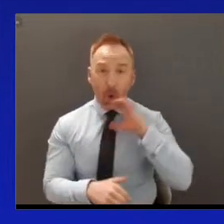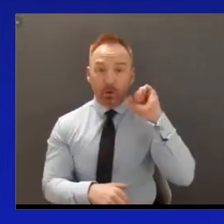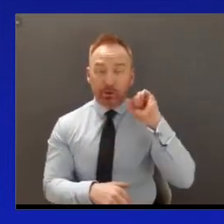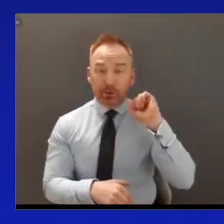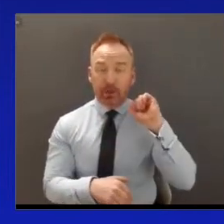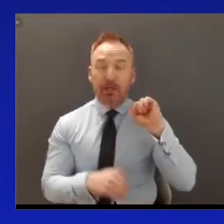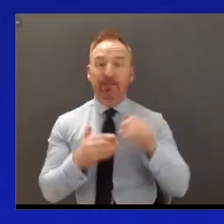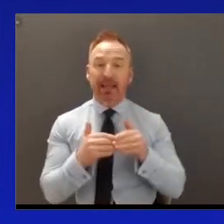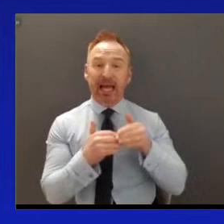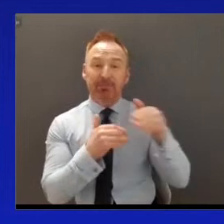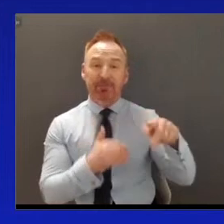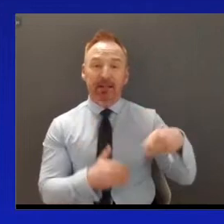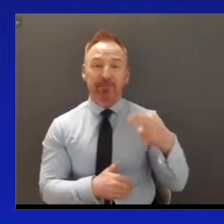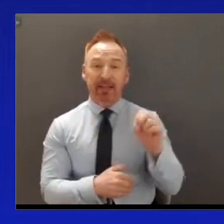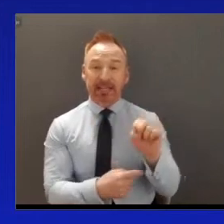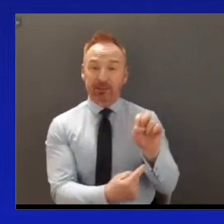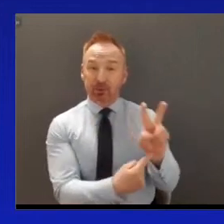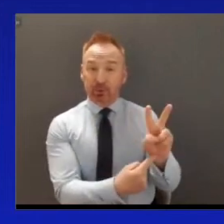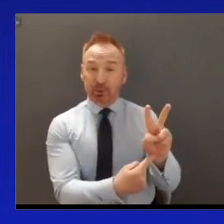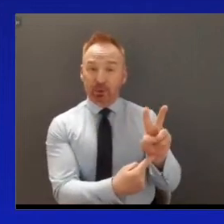type of thing. They wouldn't,